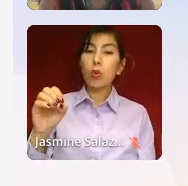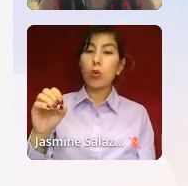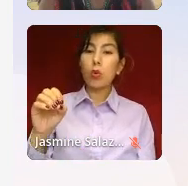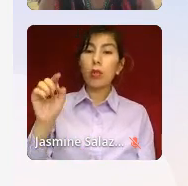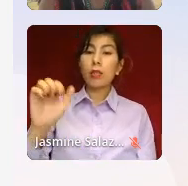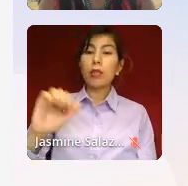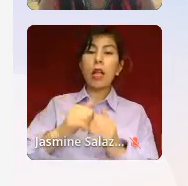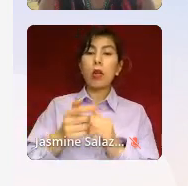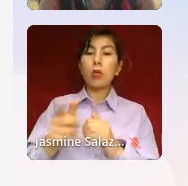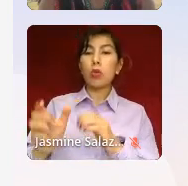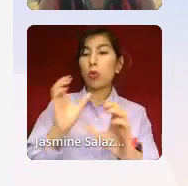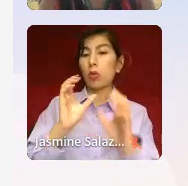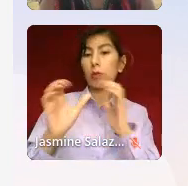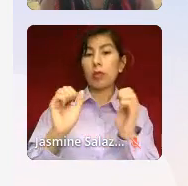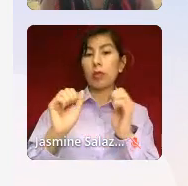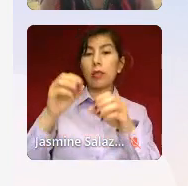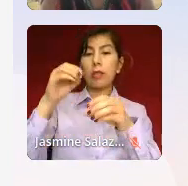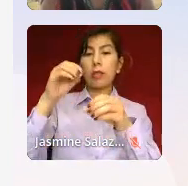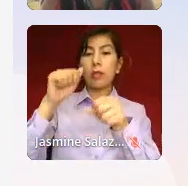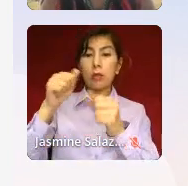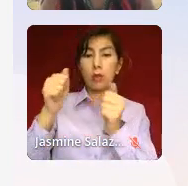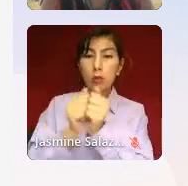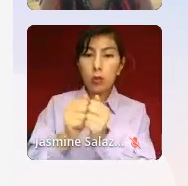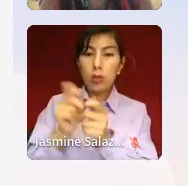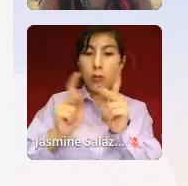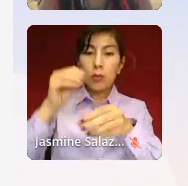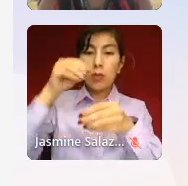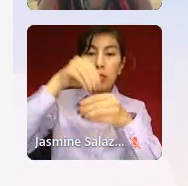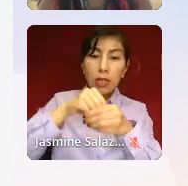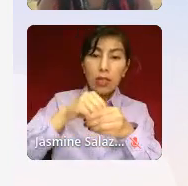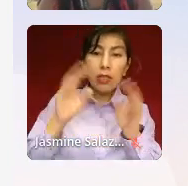you communicate with people in the session. That's an